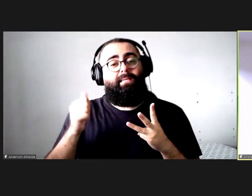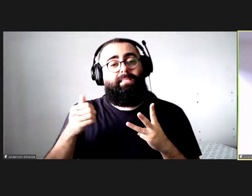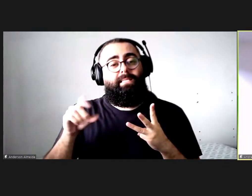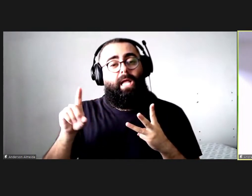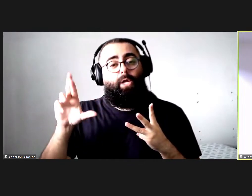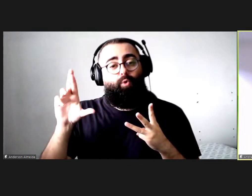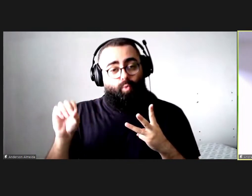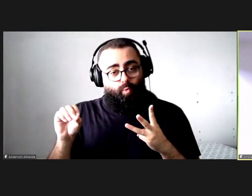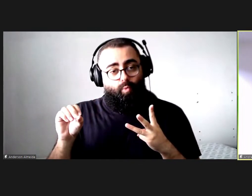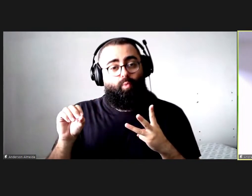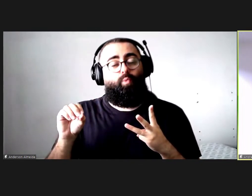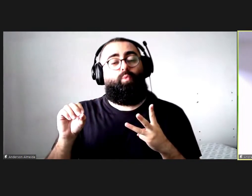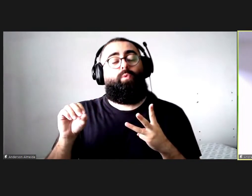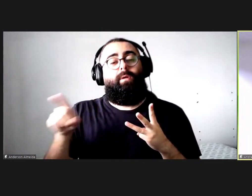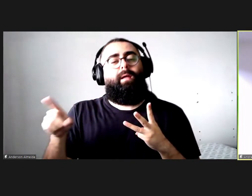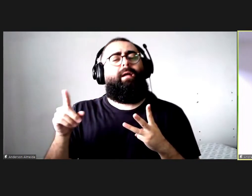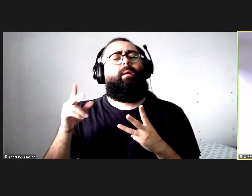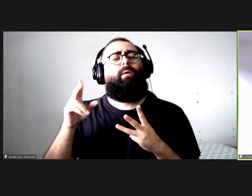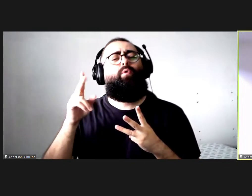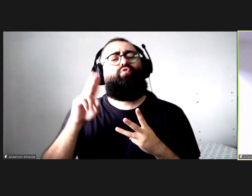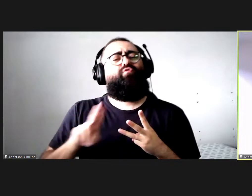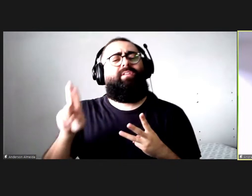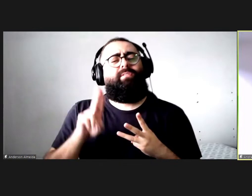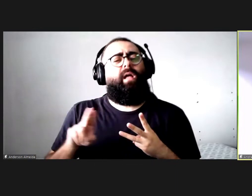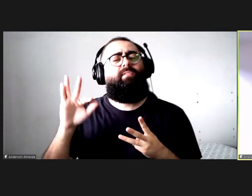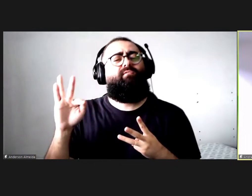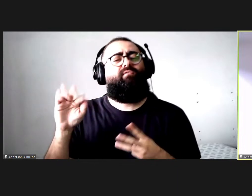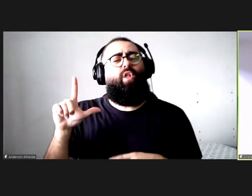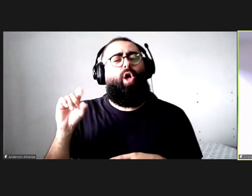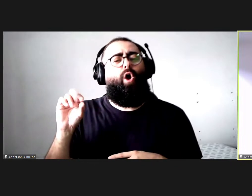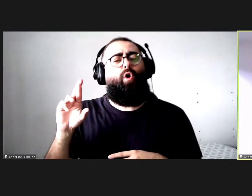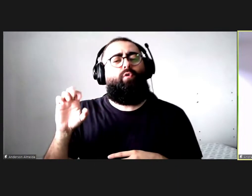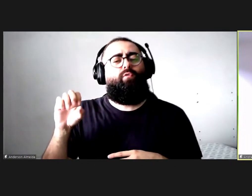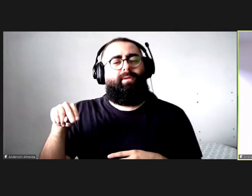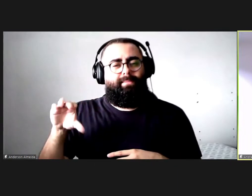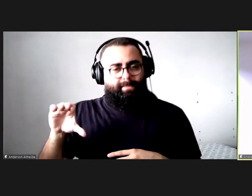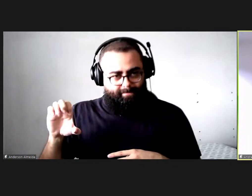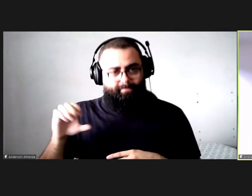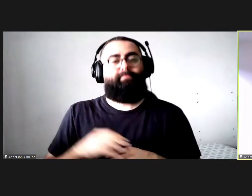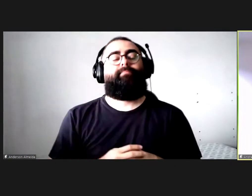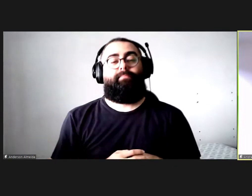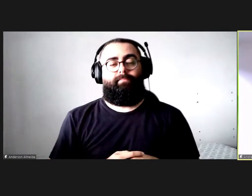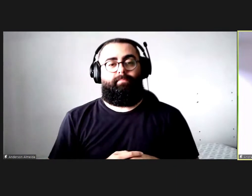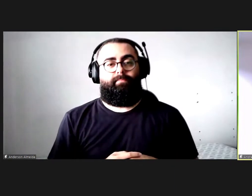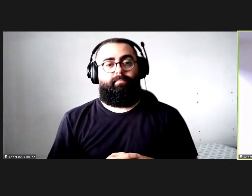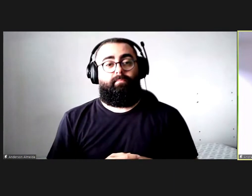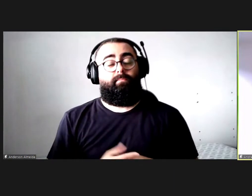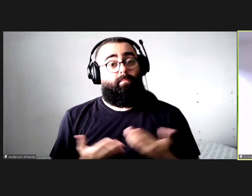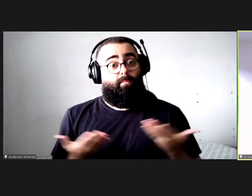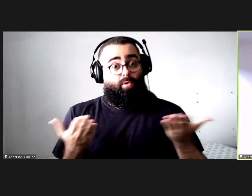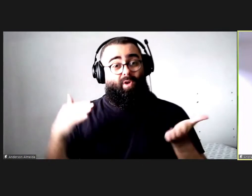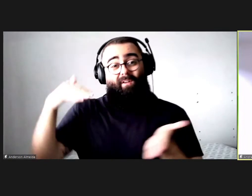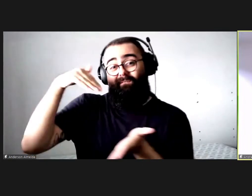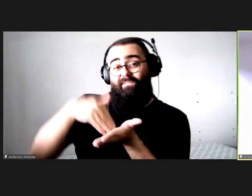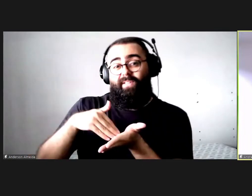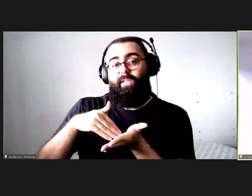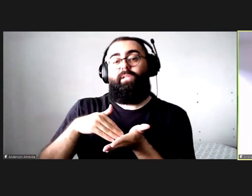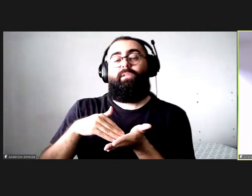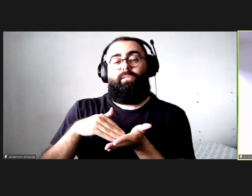of Florence. To end the day, we have the session Prosody and